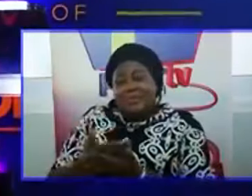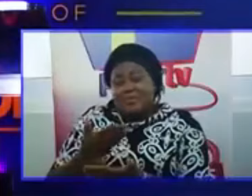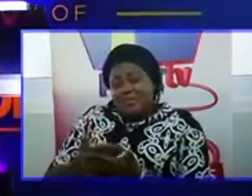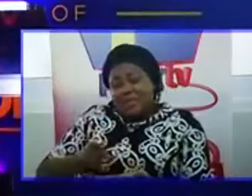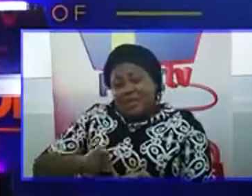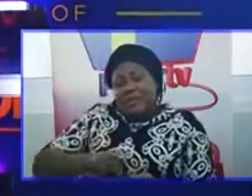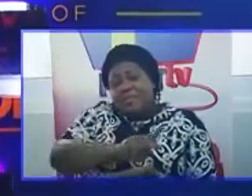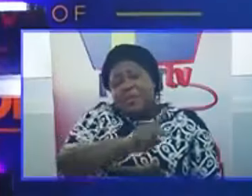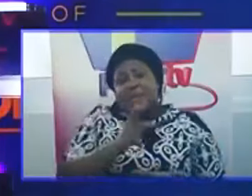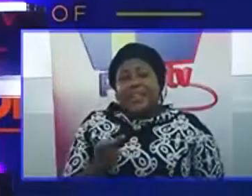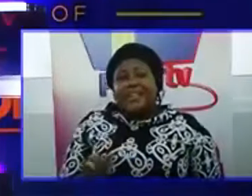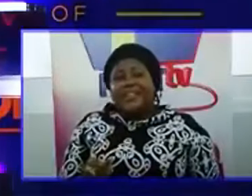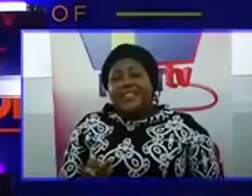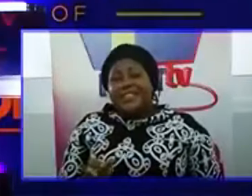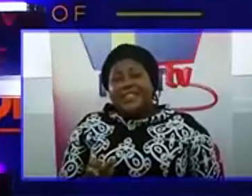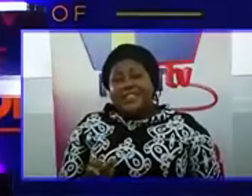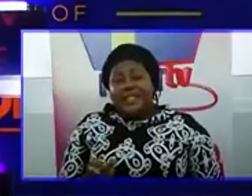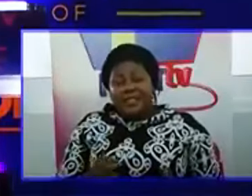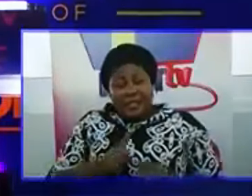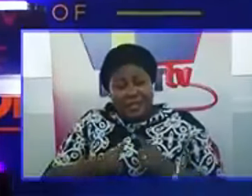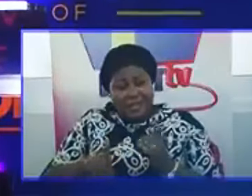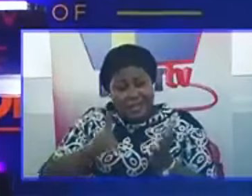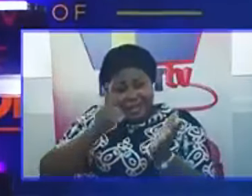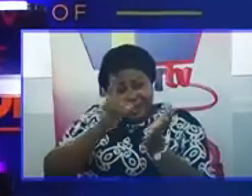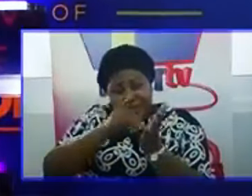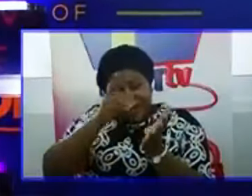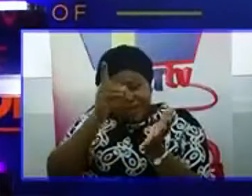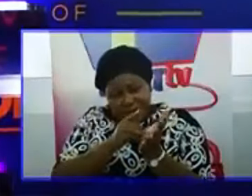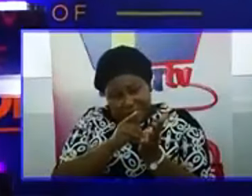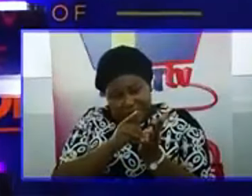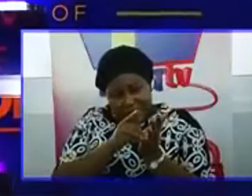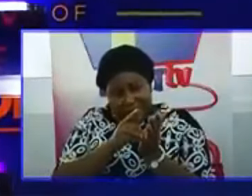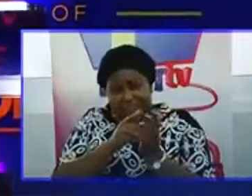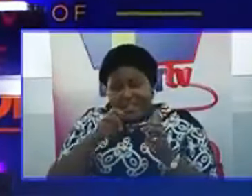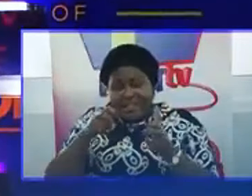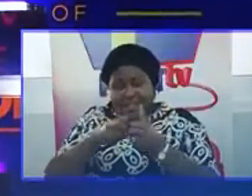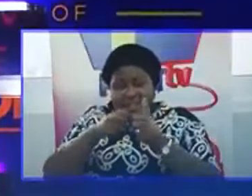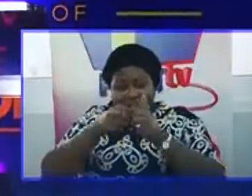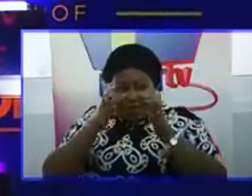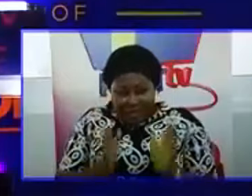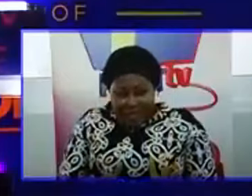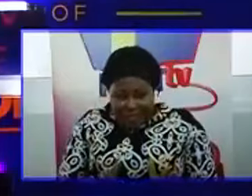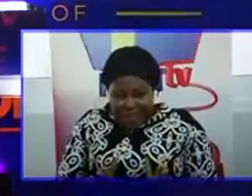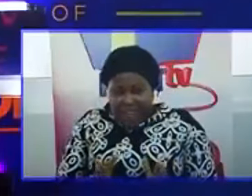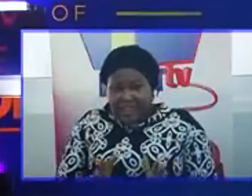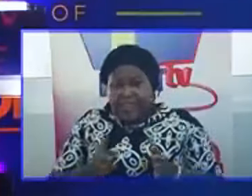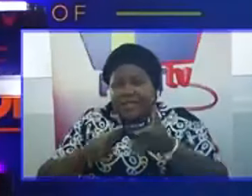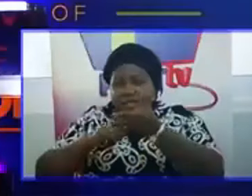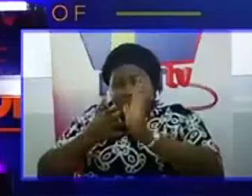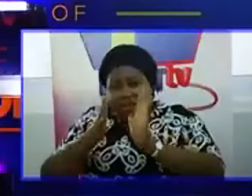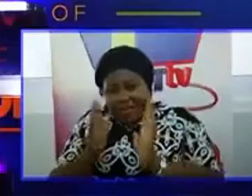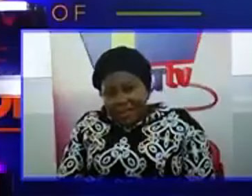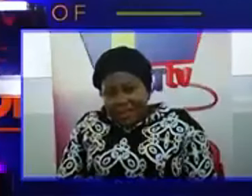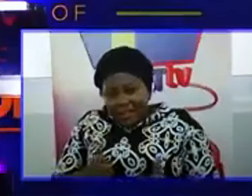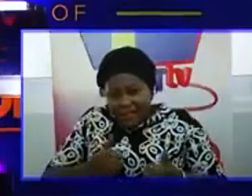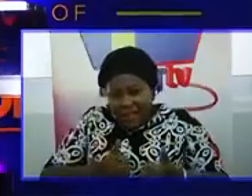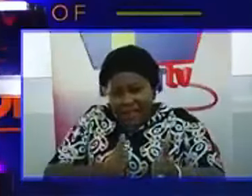question. The medical doctor, the engineer, the mechanic, the woodworker,